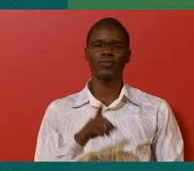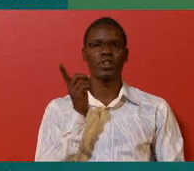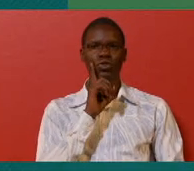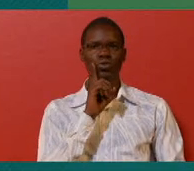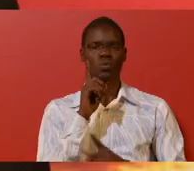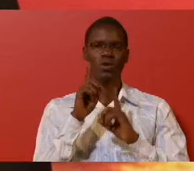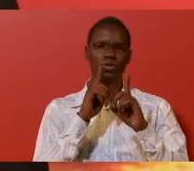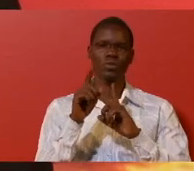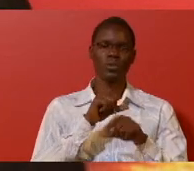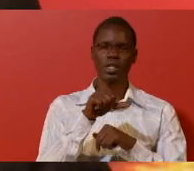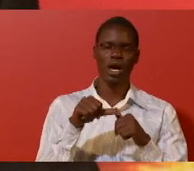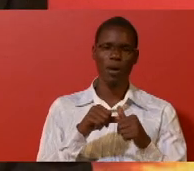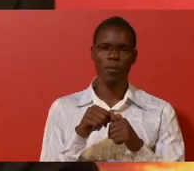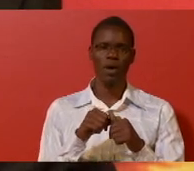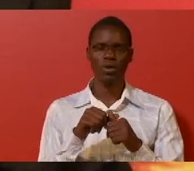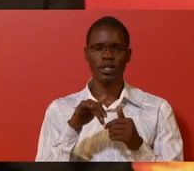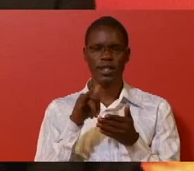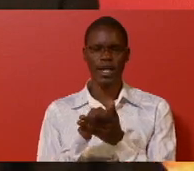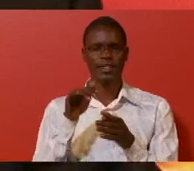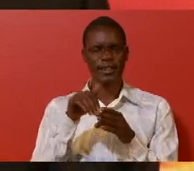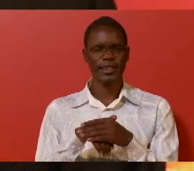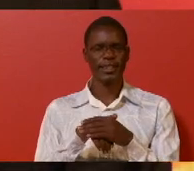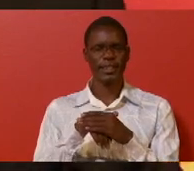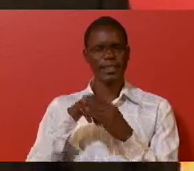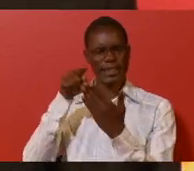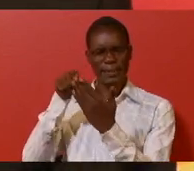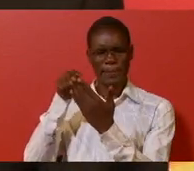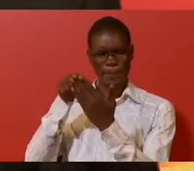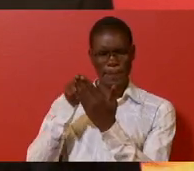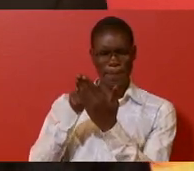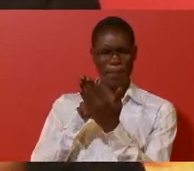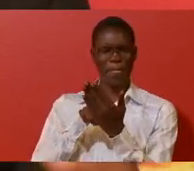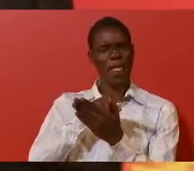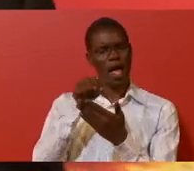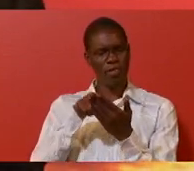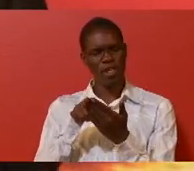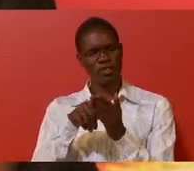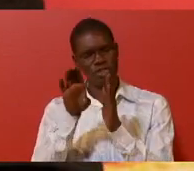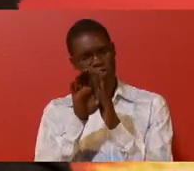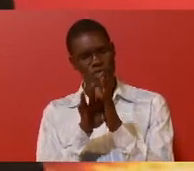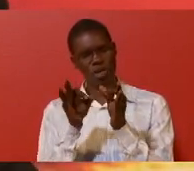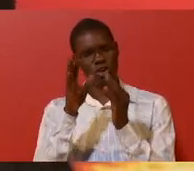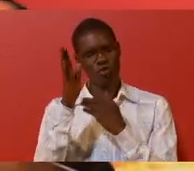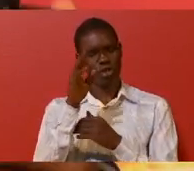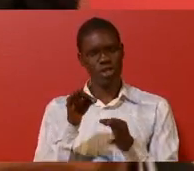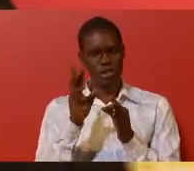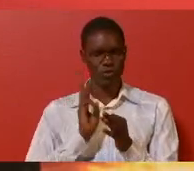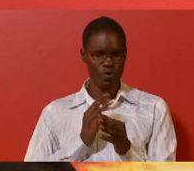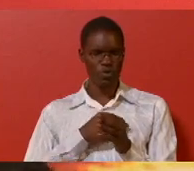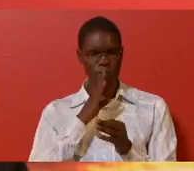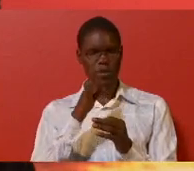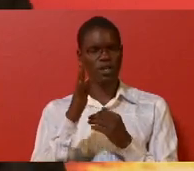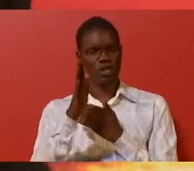Tomorrow, we'll speak a little bit more about that in detail. But these are the commandments of God. If we're going to be God's people, if we're going to